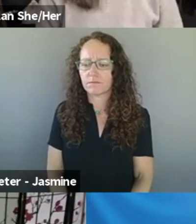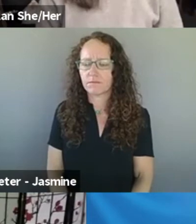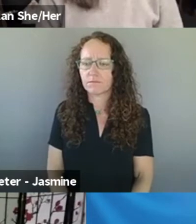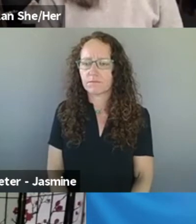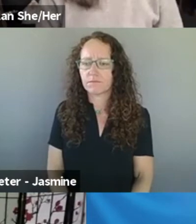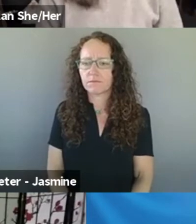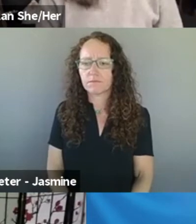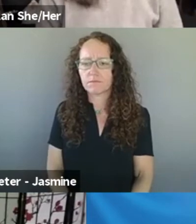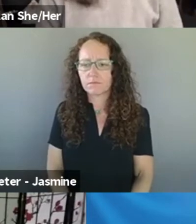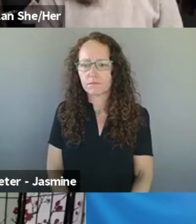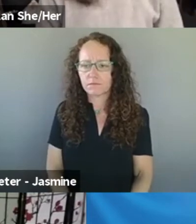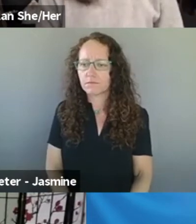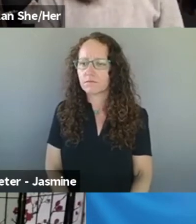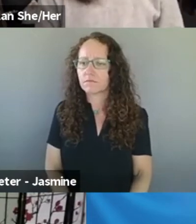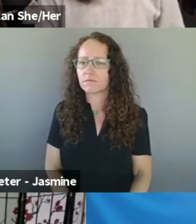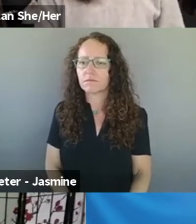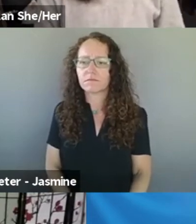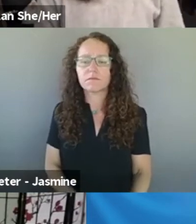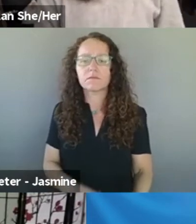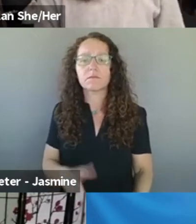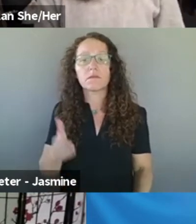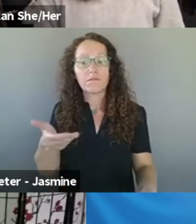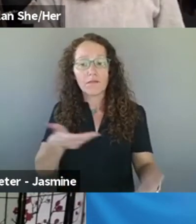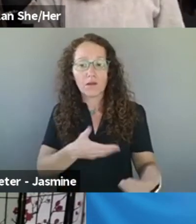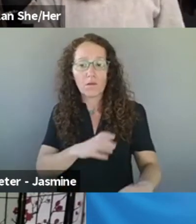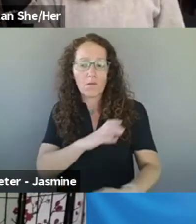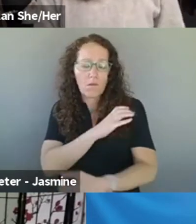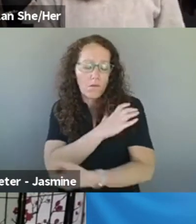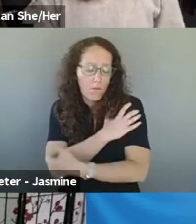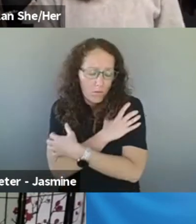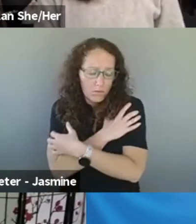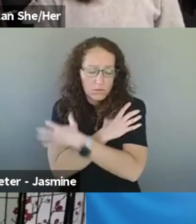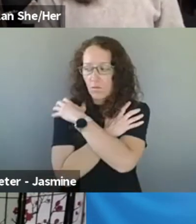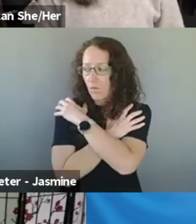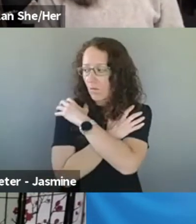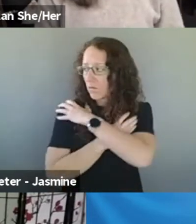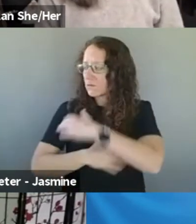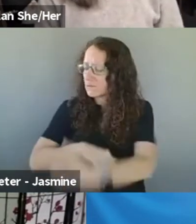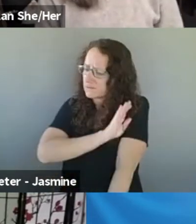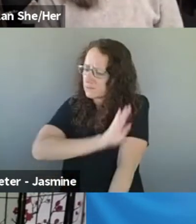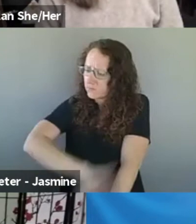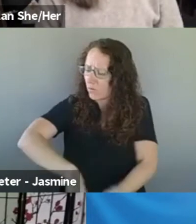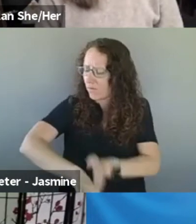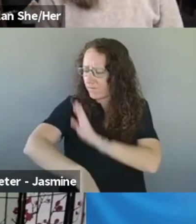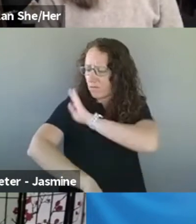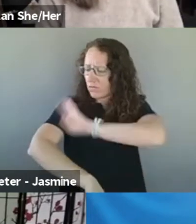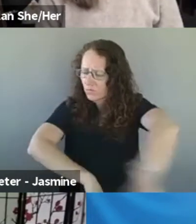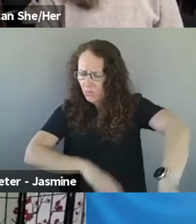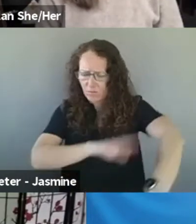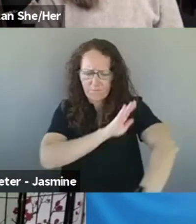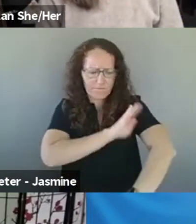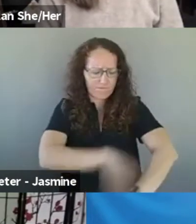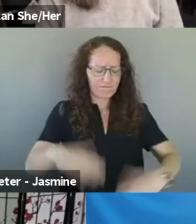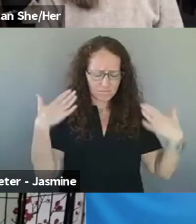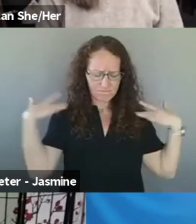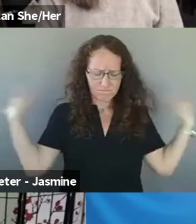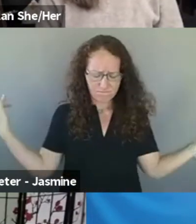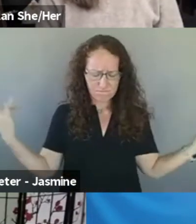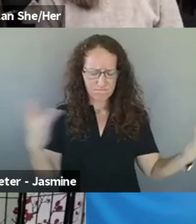I invite you to hold your body to shrug off what does not serve, that you are done with.